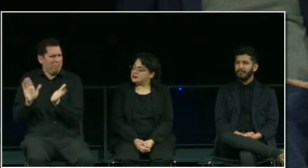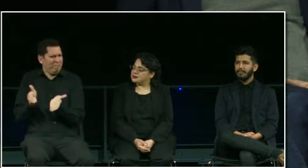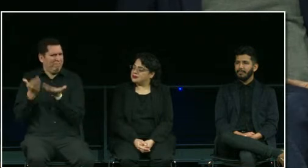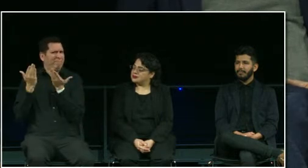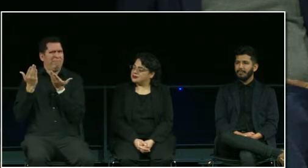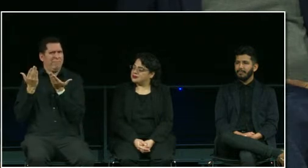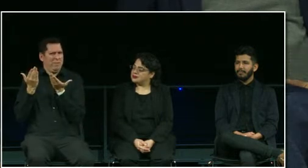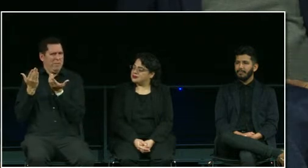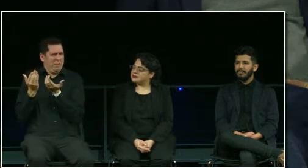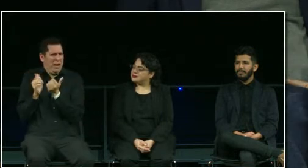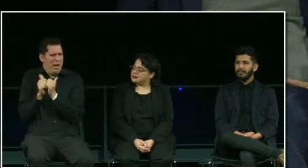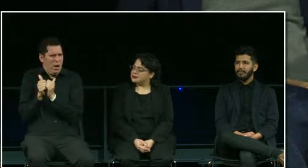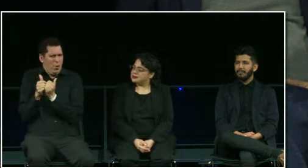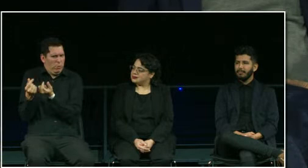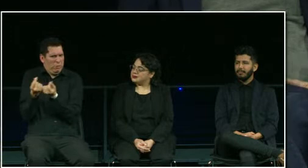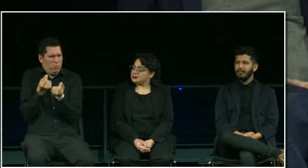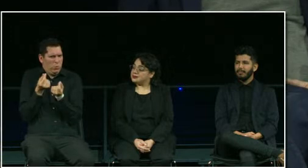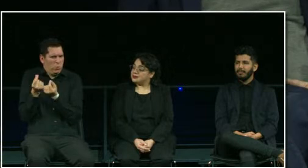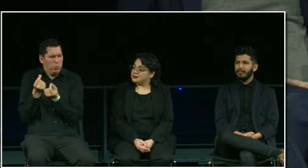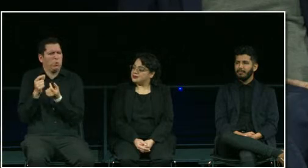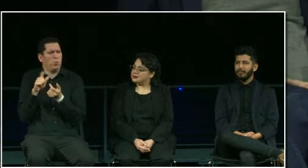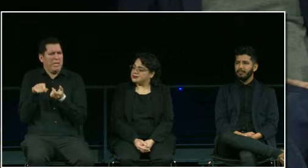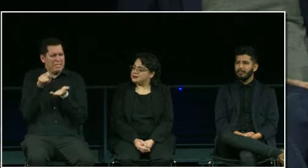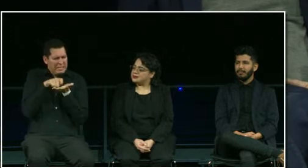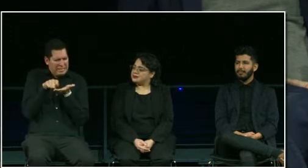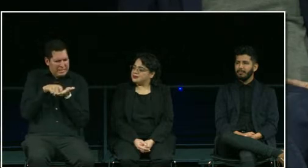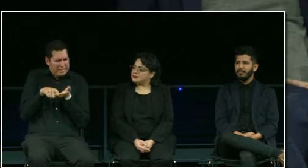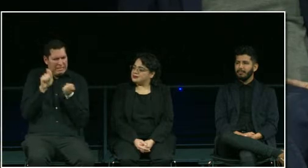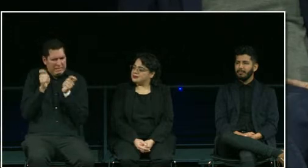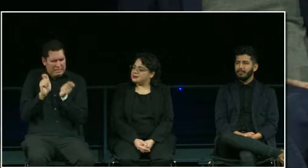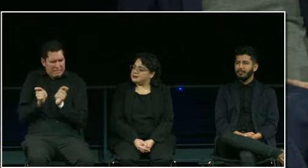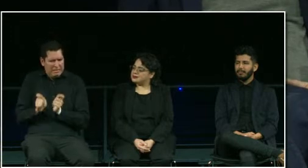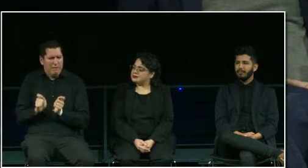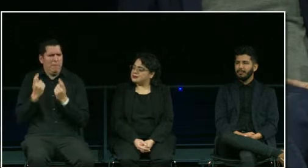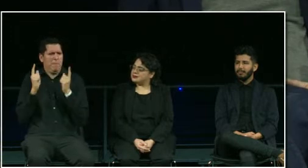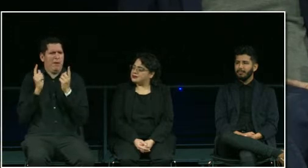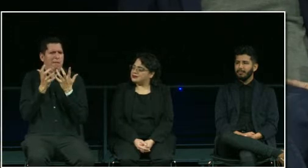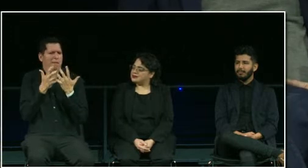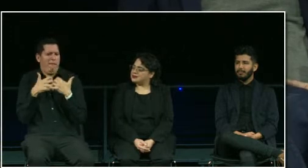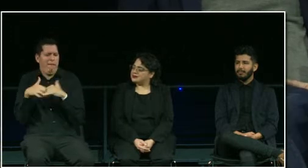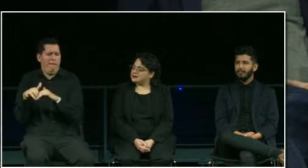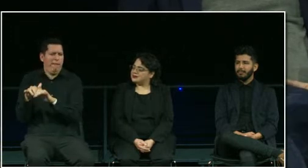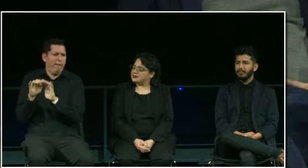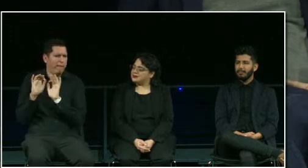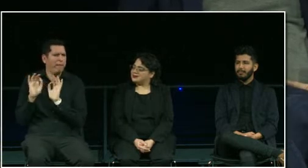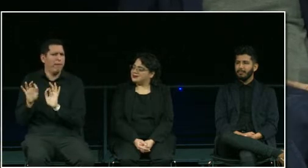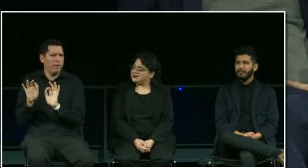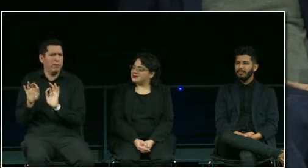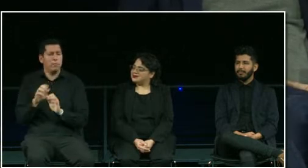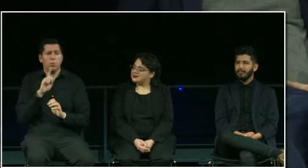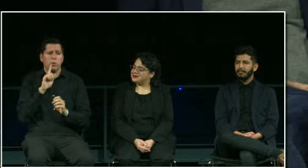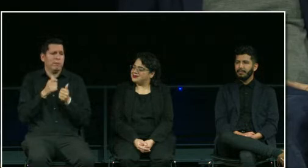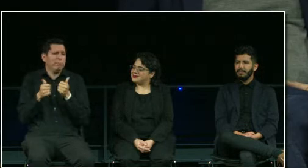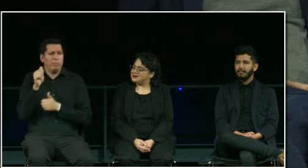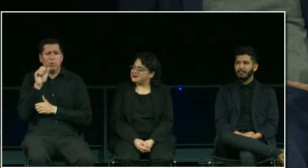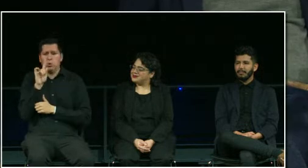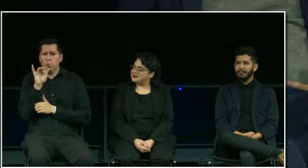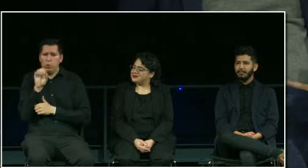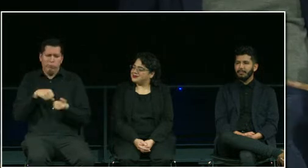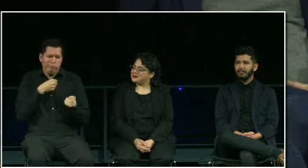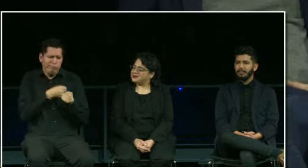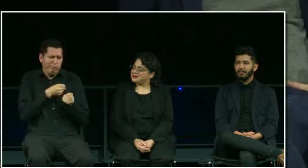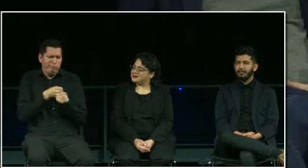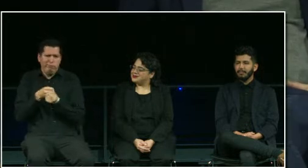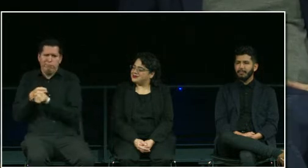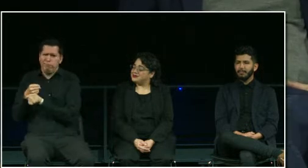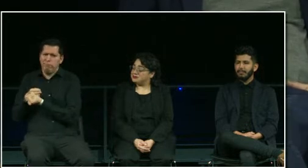we address that. And so we had to rework a lot and really kind of find it together. But I mean, the studio was right there with us every step